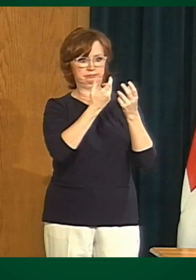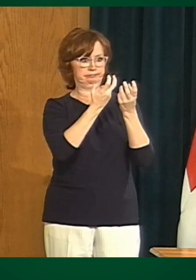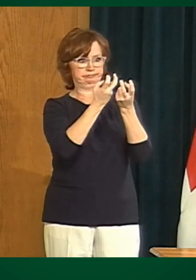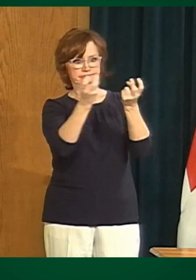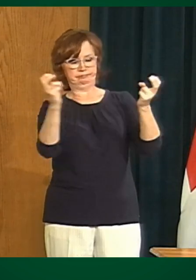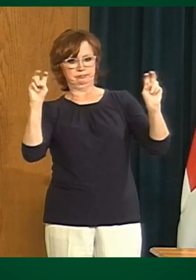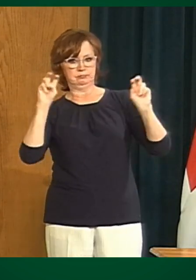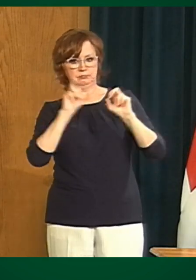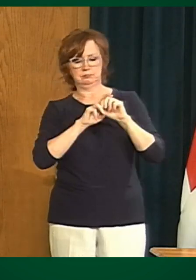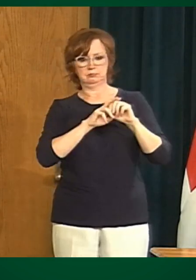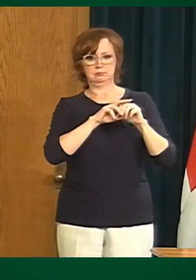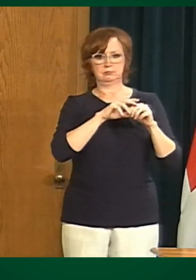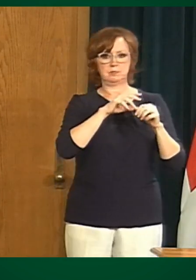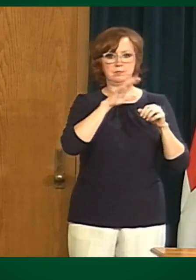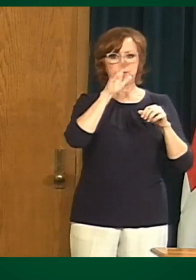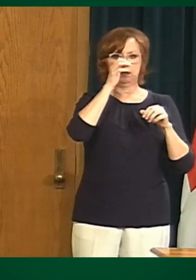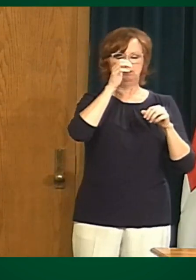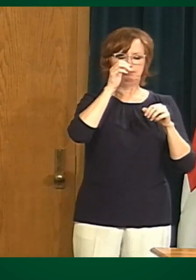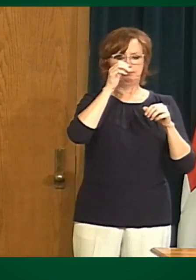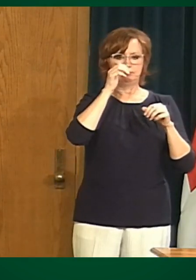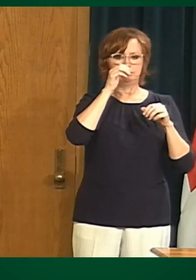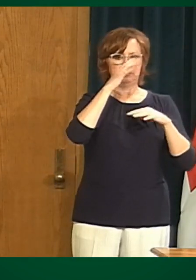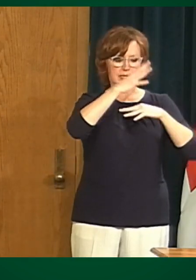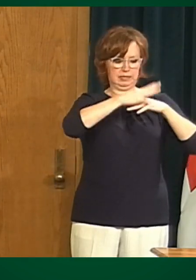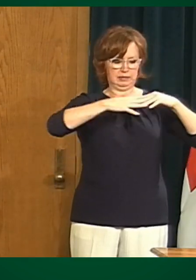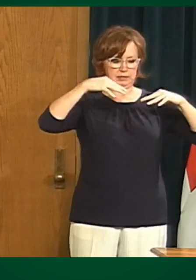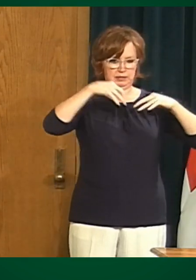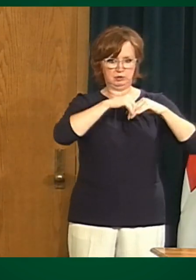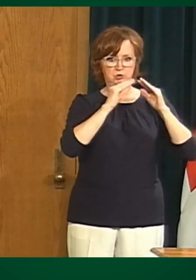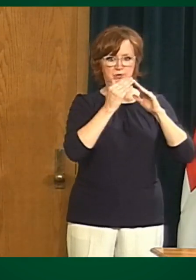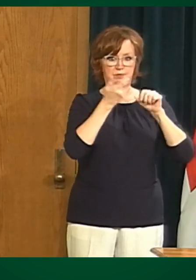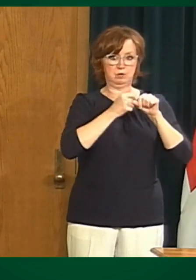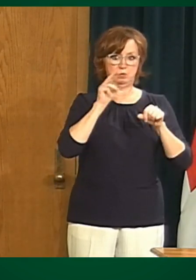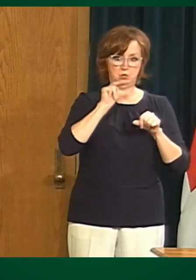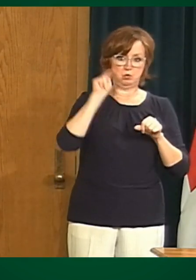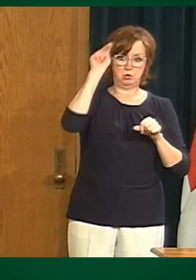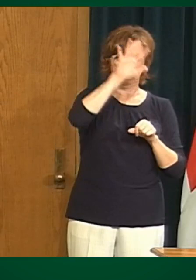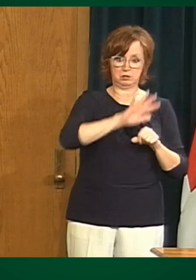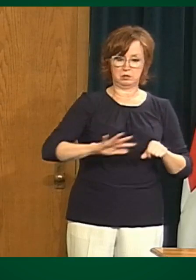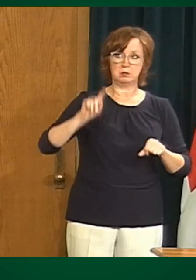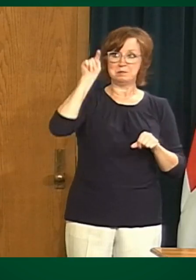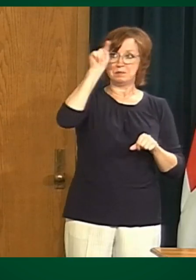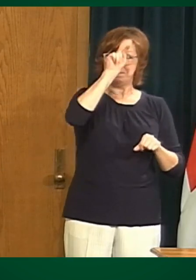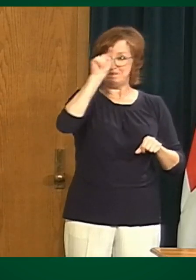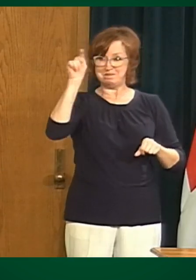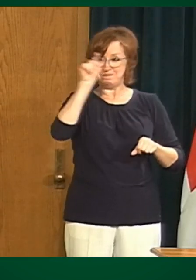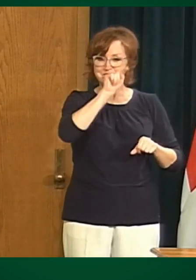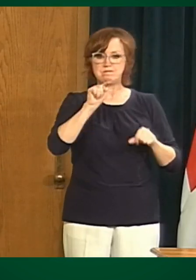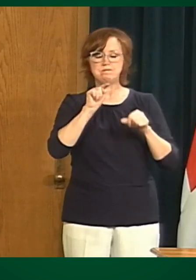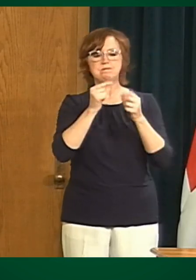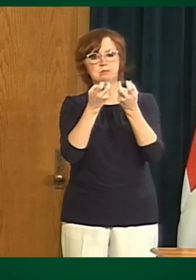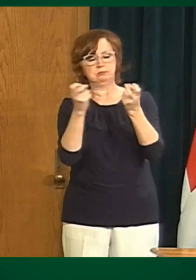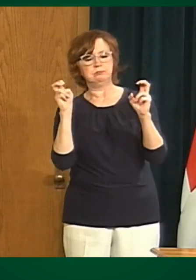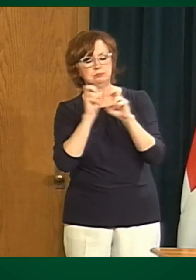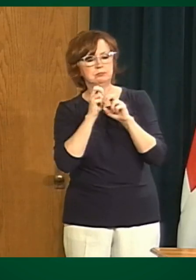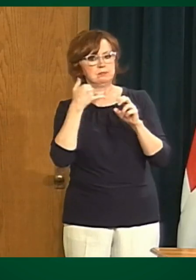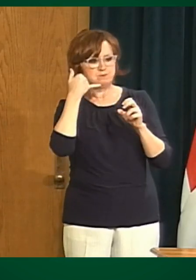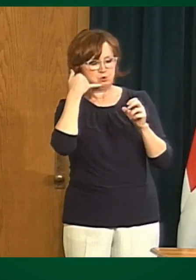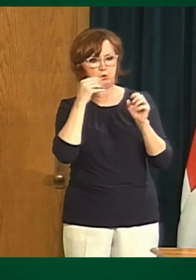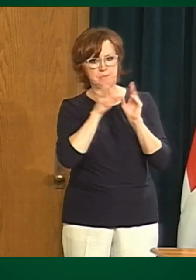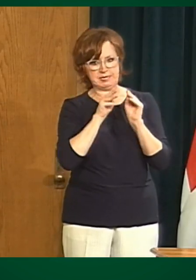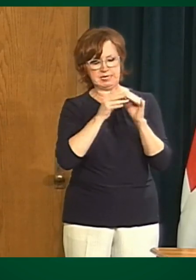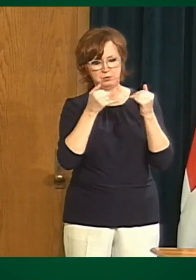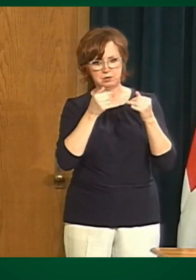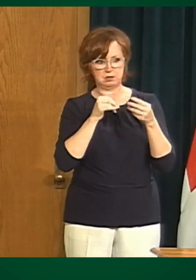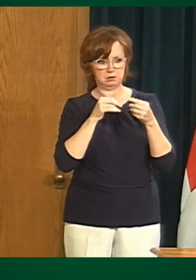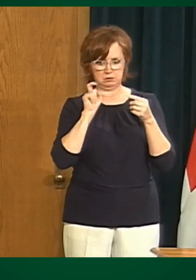their Indigenous communities throughout the north, on exactly where should we continue with travel restrictions in the north. Are there areas